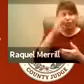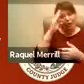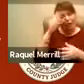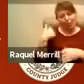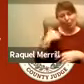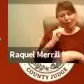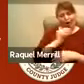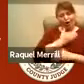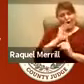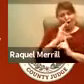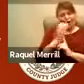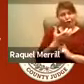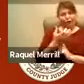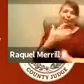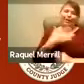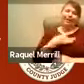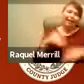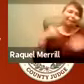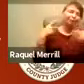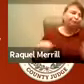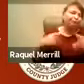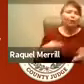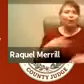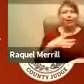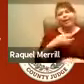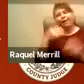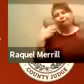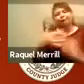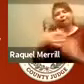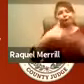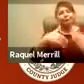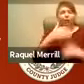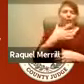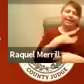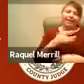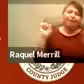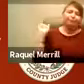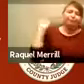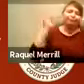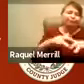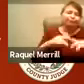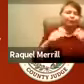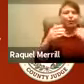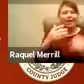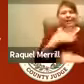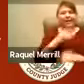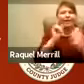a culture that we like pachangas, we like socializing, we like getting together, we like going to the